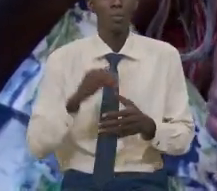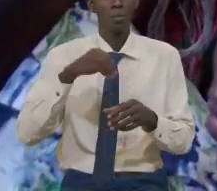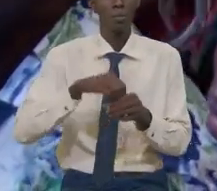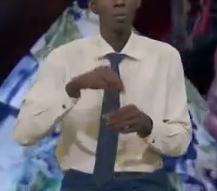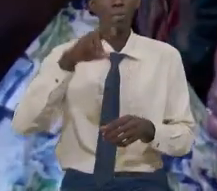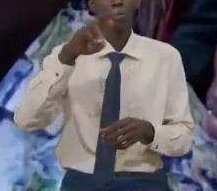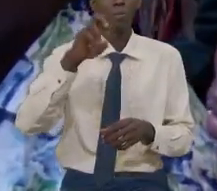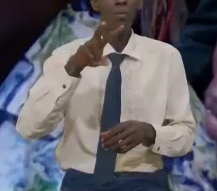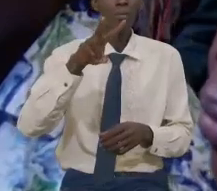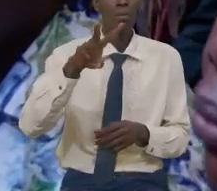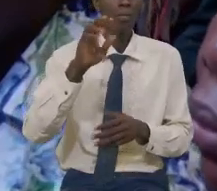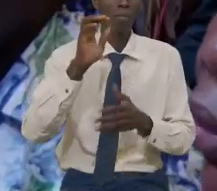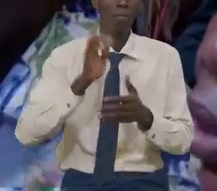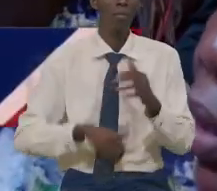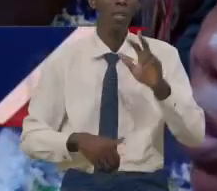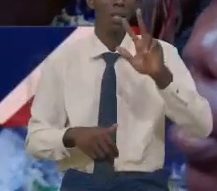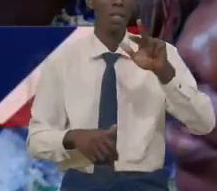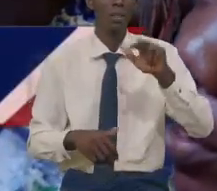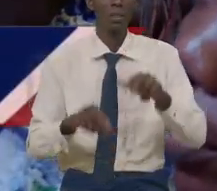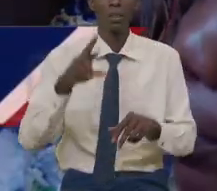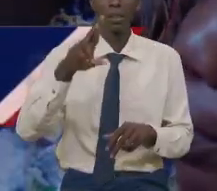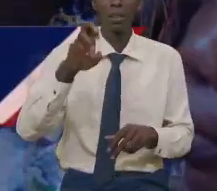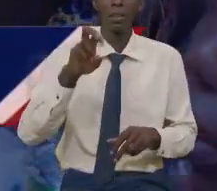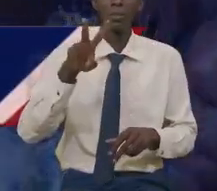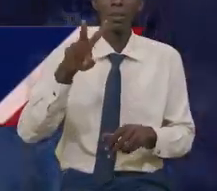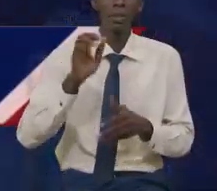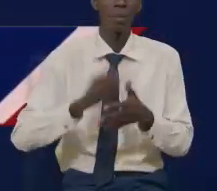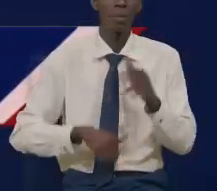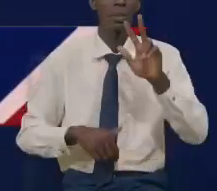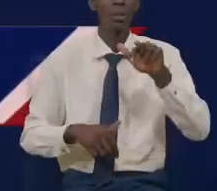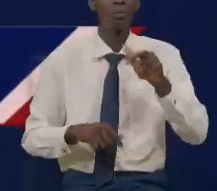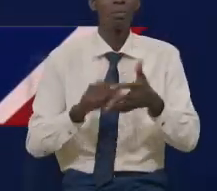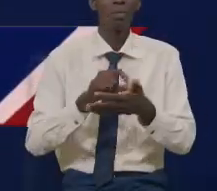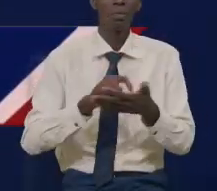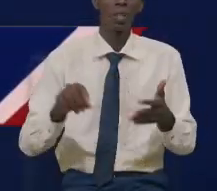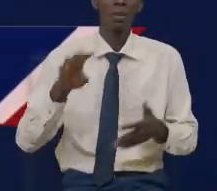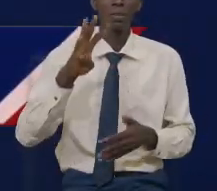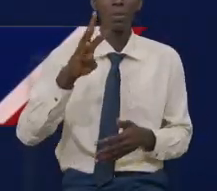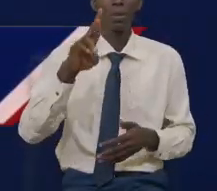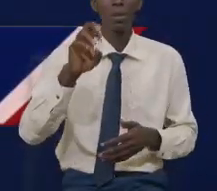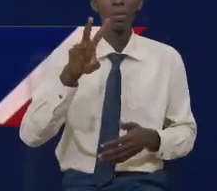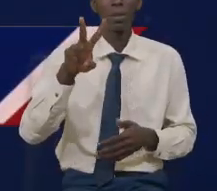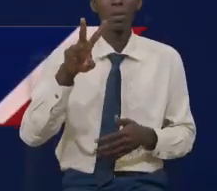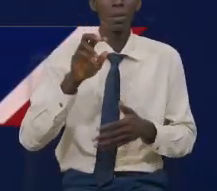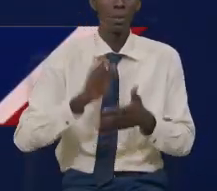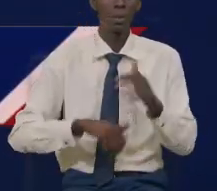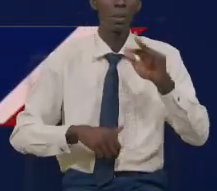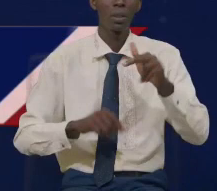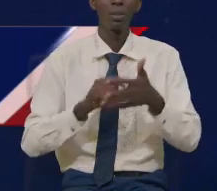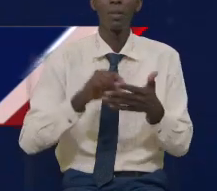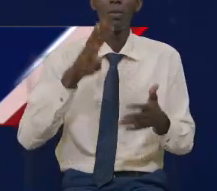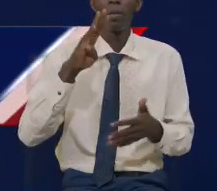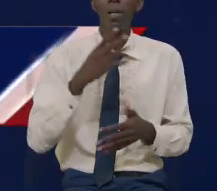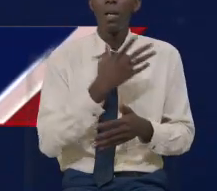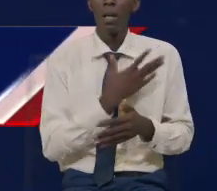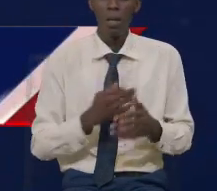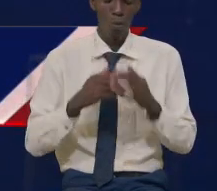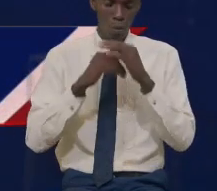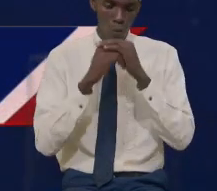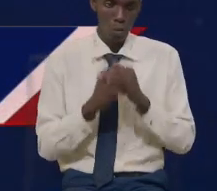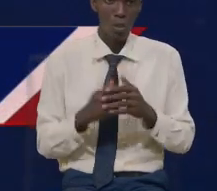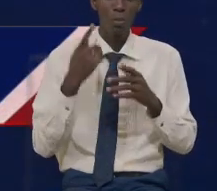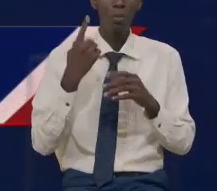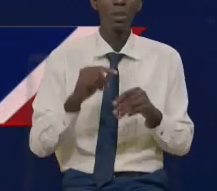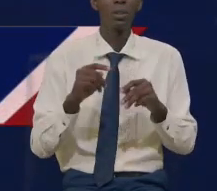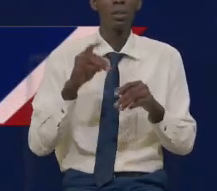chapter 13. Revelation 13, I'm reading from verse 4. It says, and they worshipped the dragon